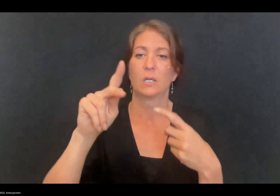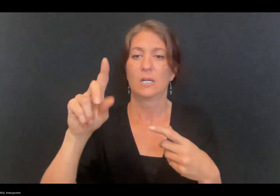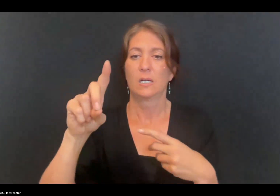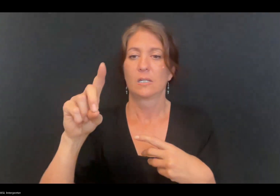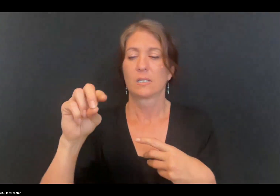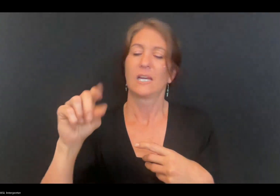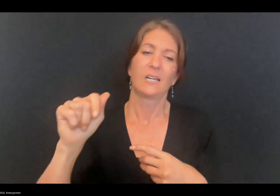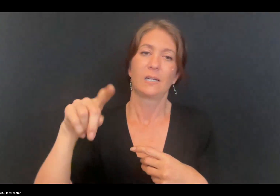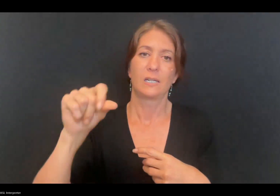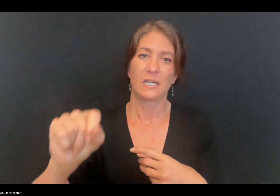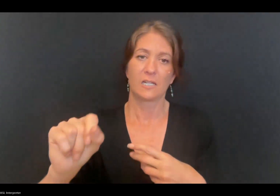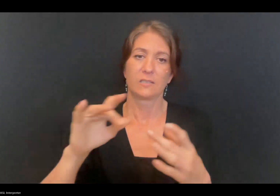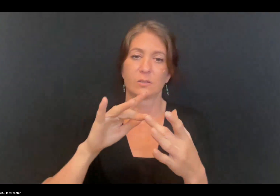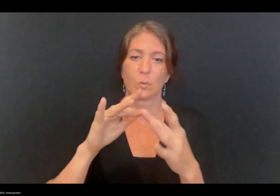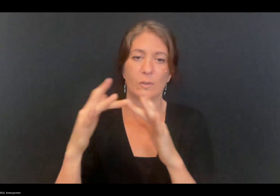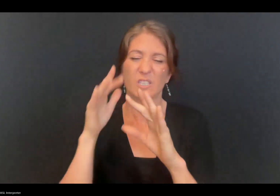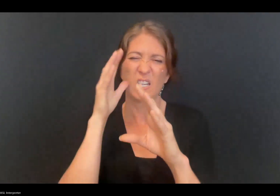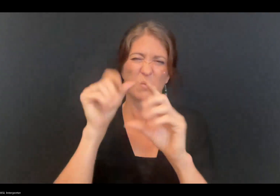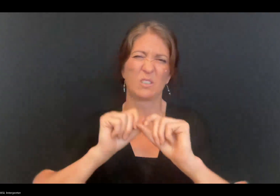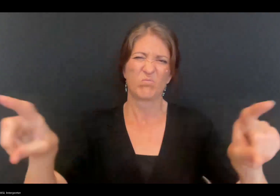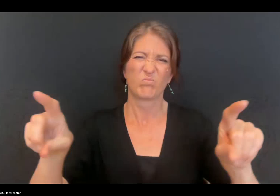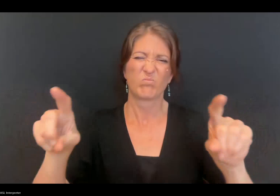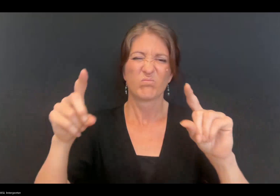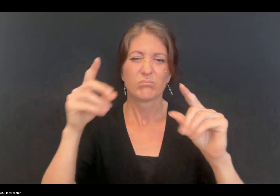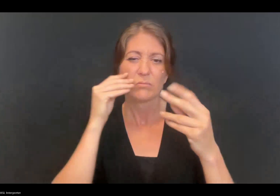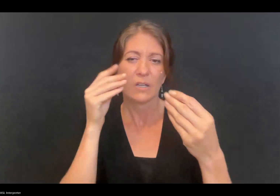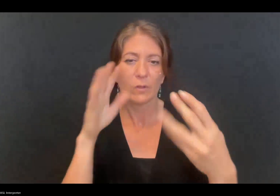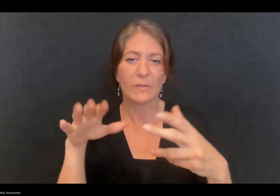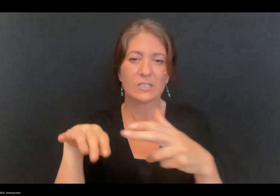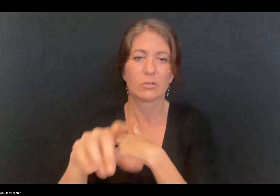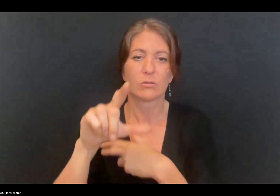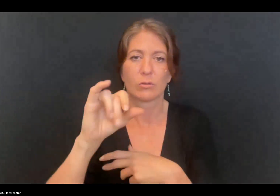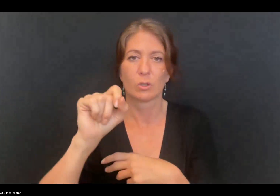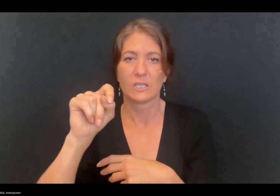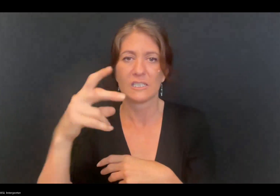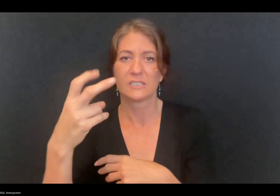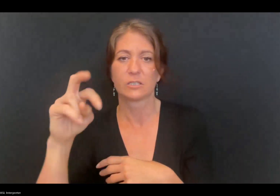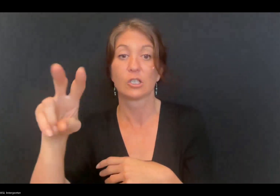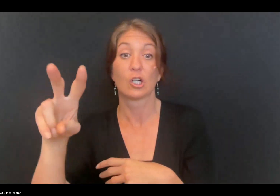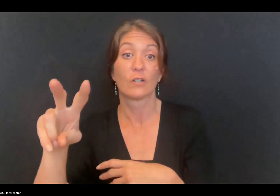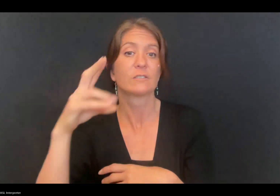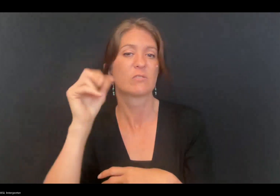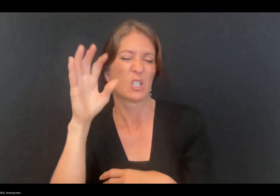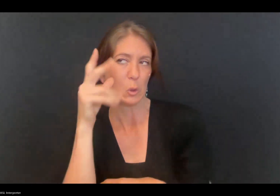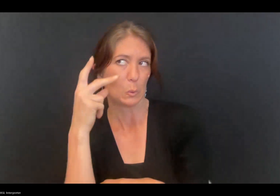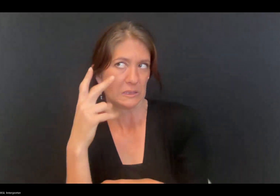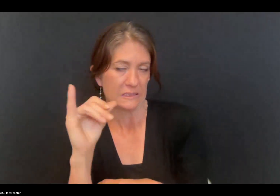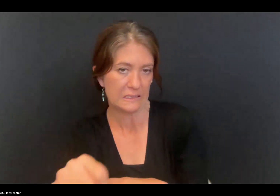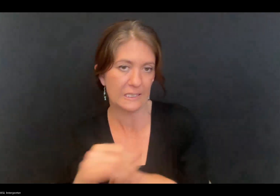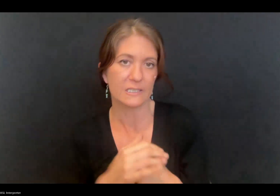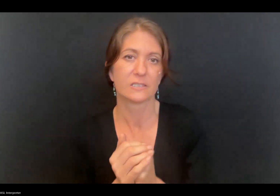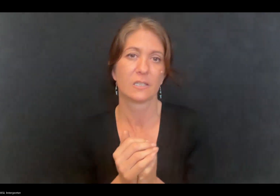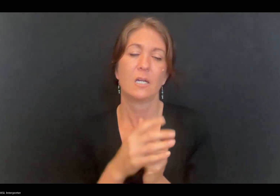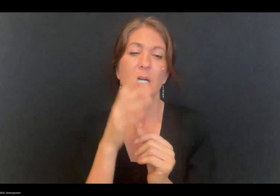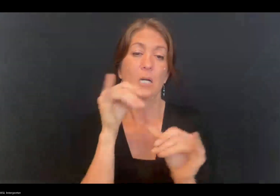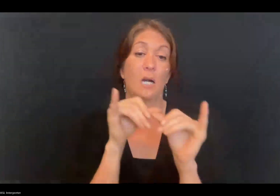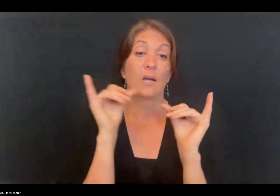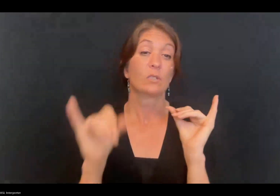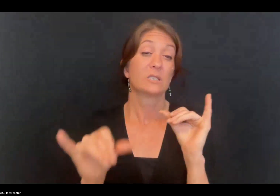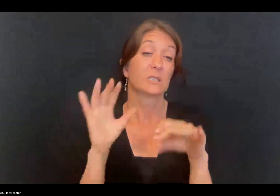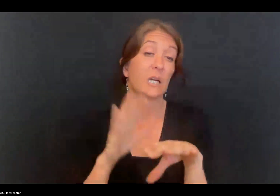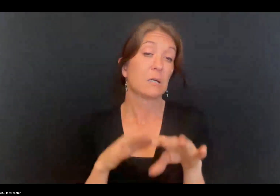it out, that information, when it's posted through the listserv, so you all will have that. I'll stay on the line a